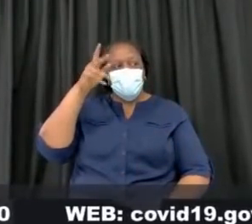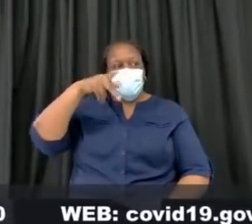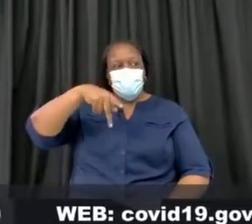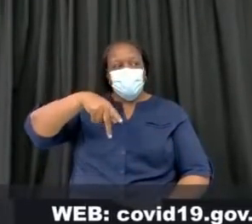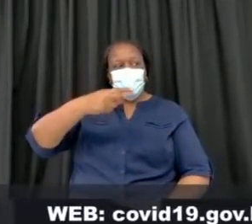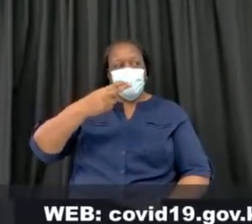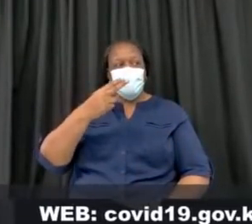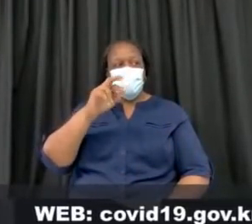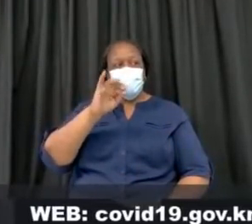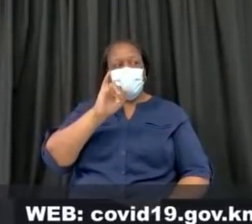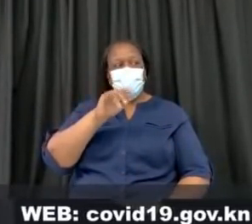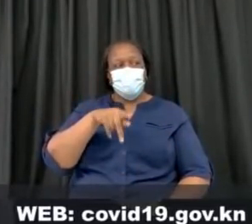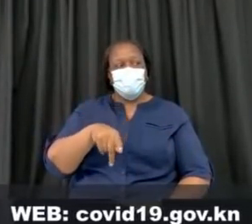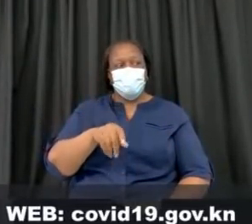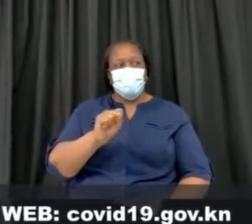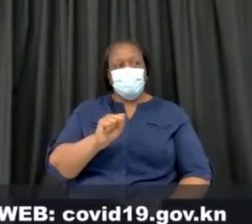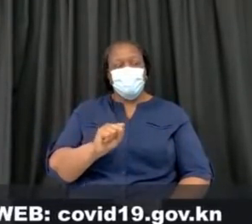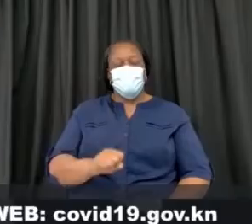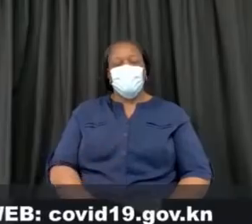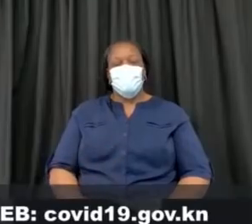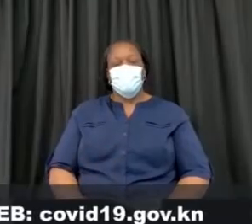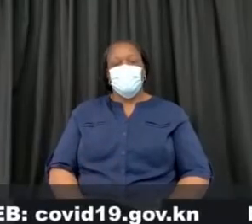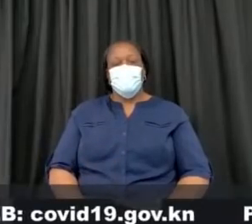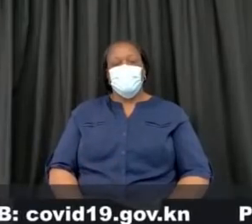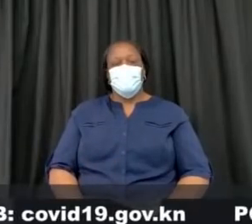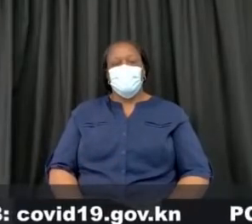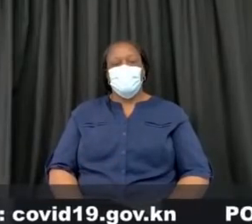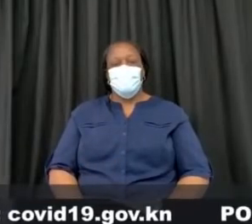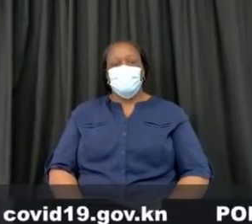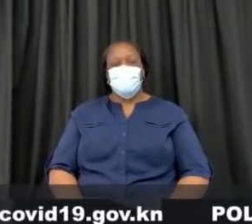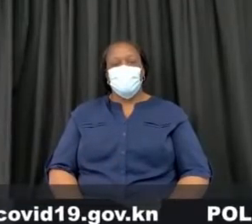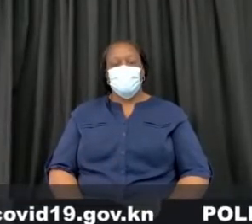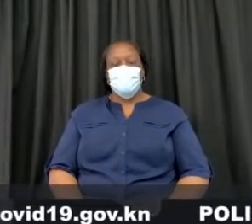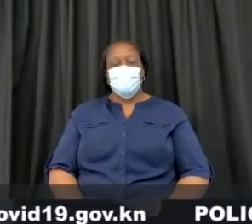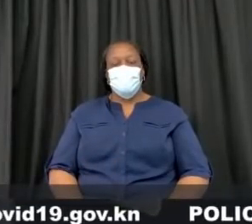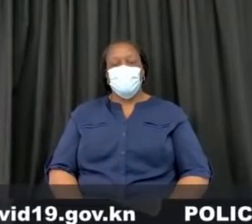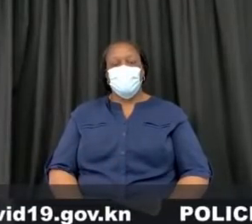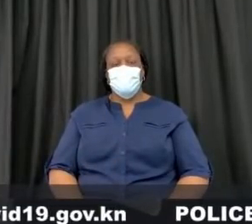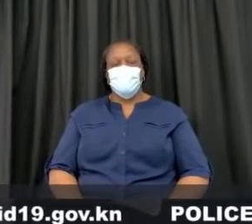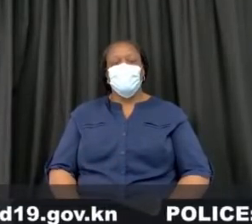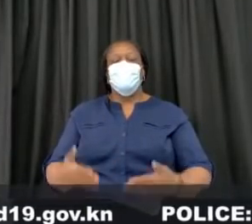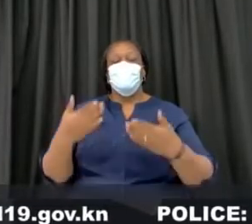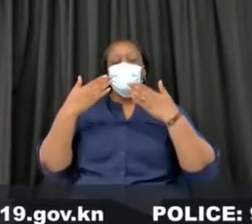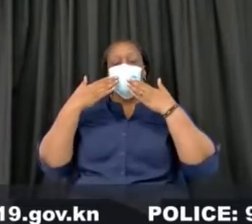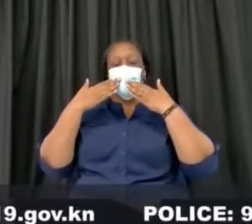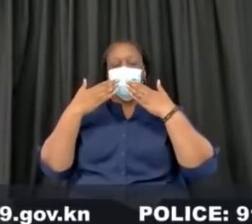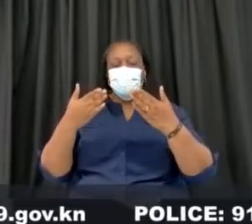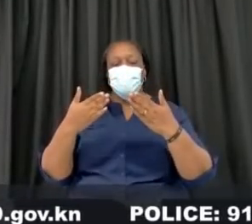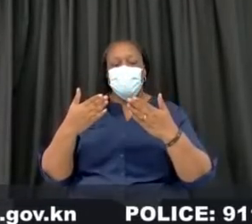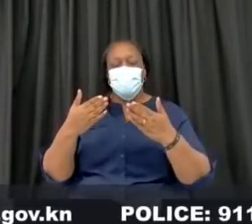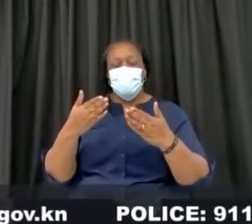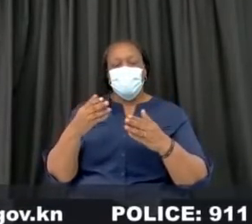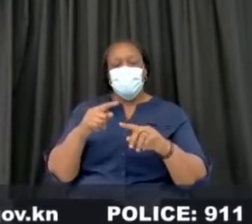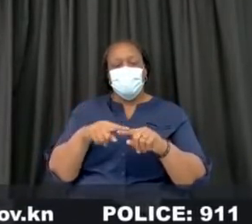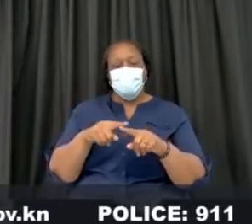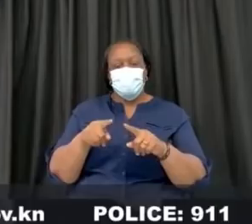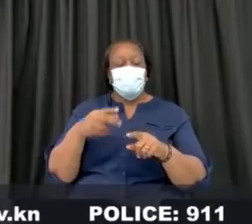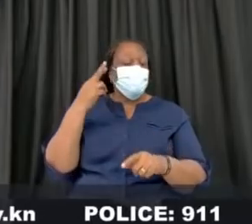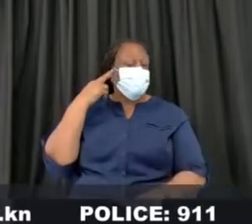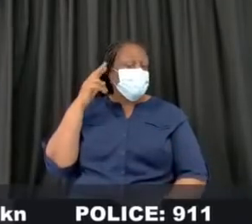for her continued support here at the NEOC. We also thank all the media